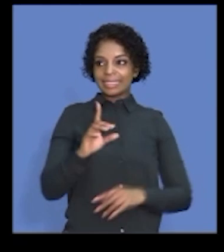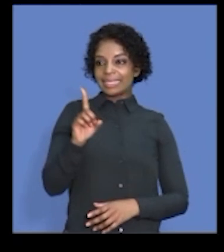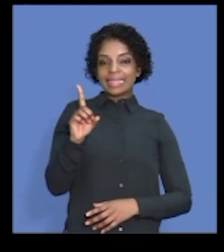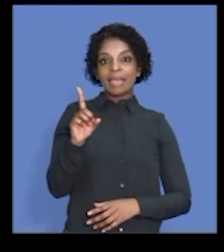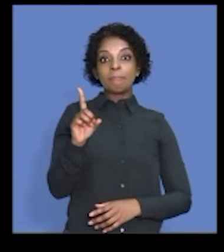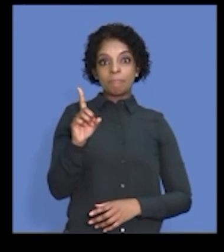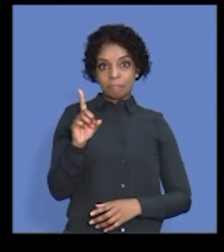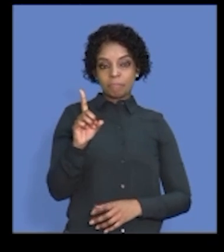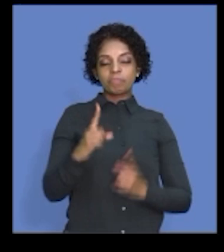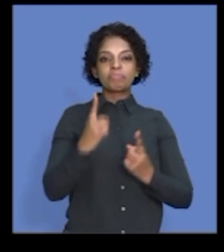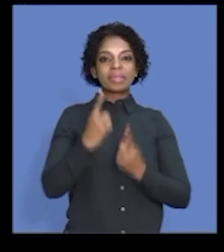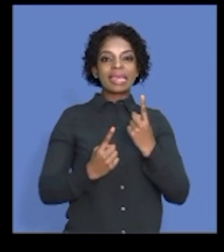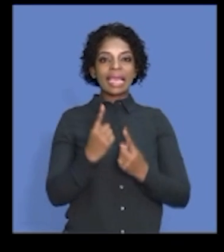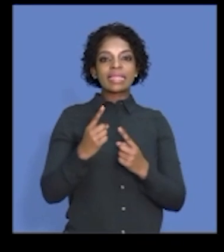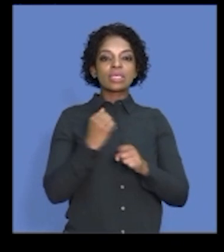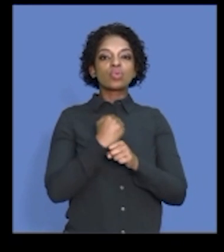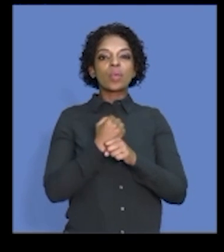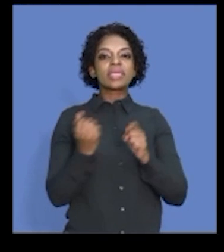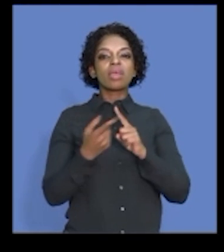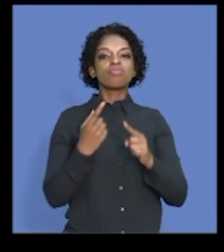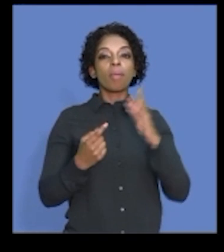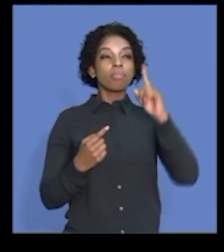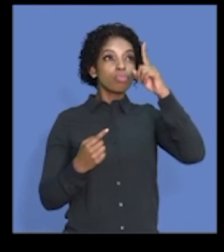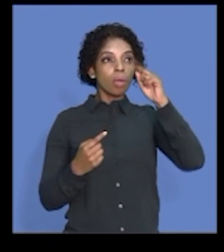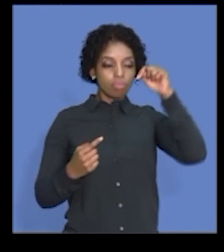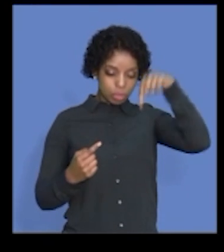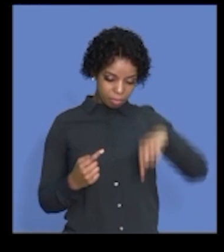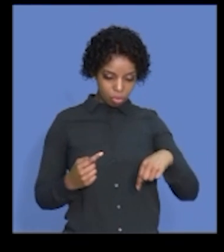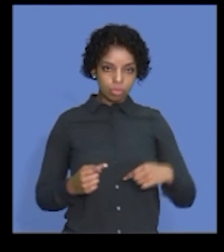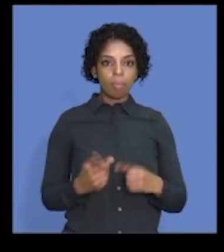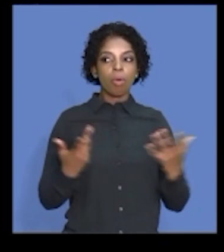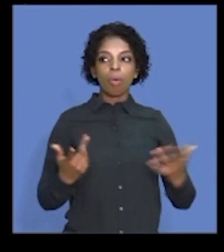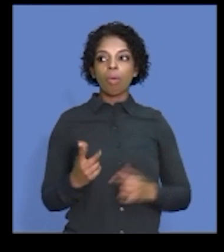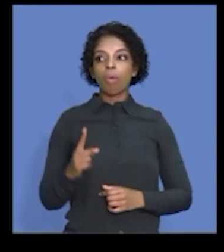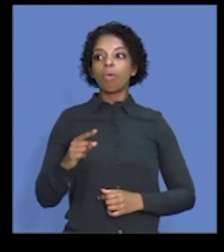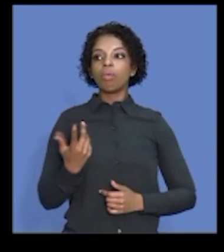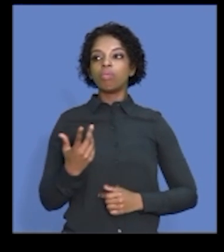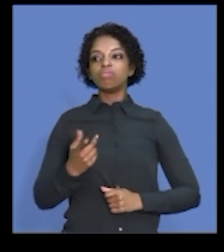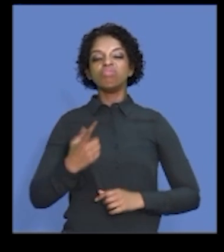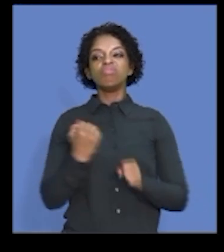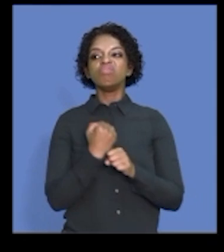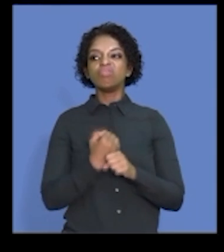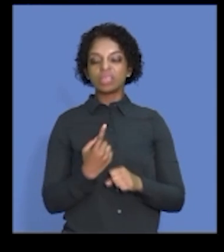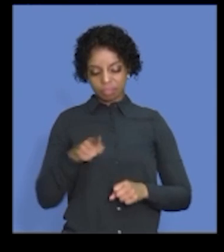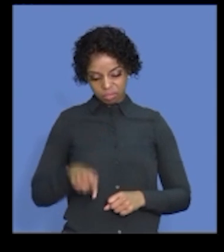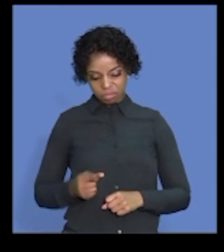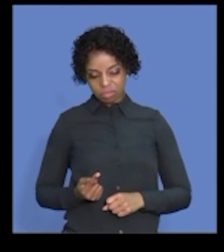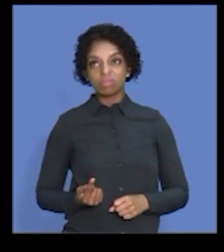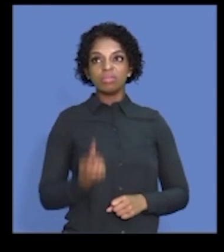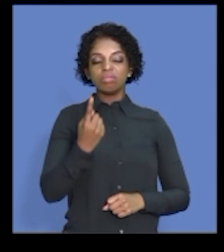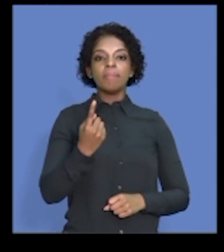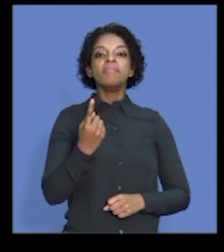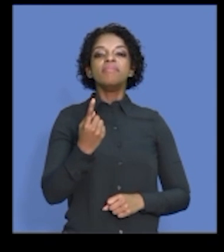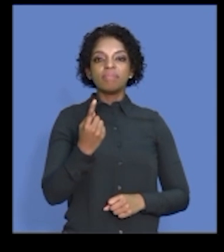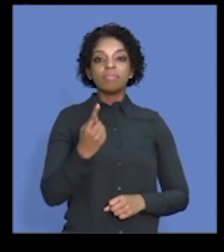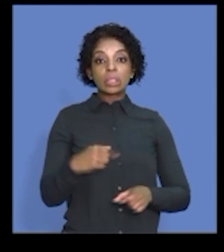you're working from the top to the bottom, either you're working in that direction, or you're working bottom